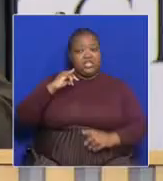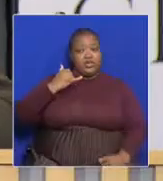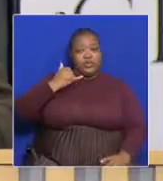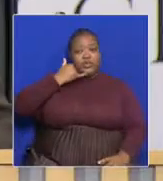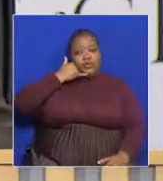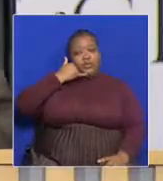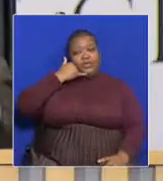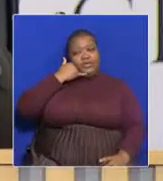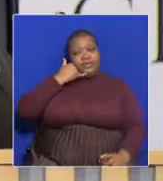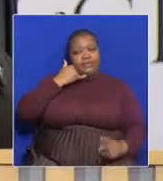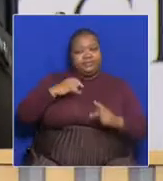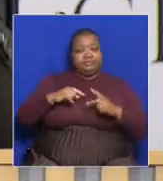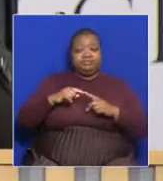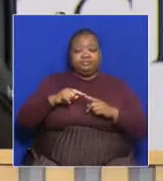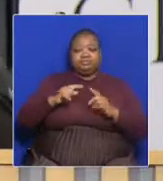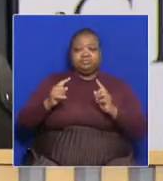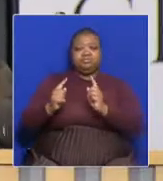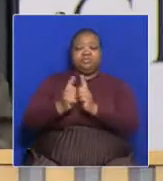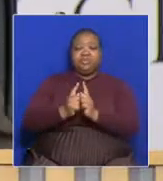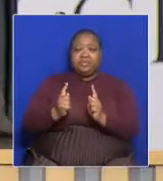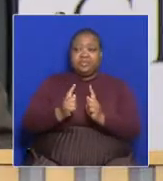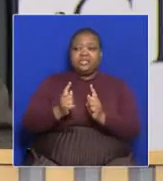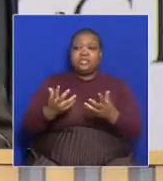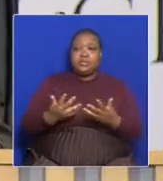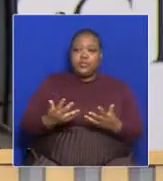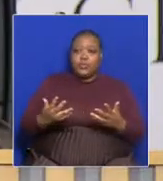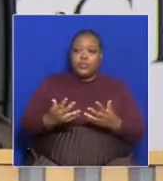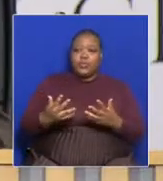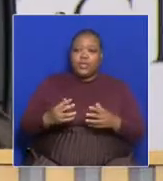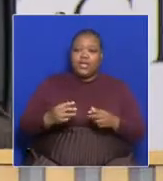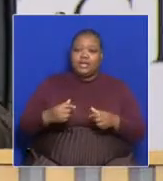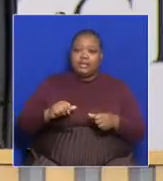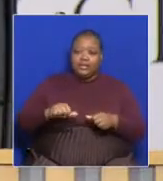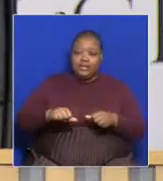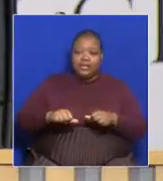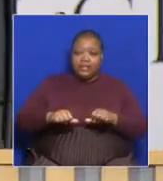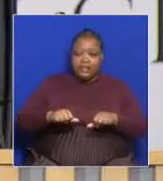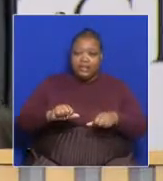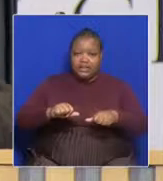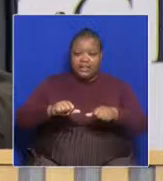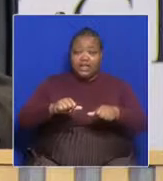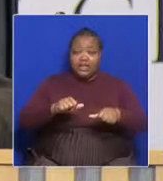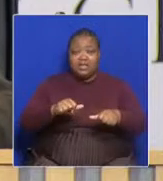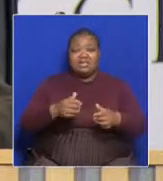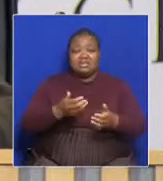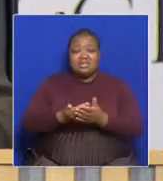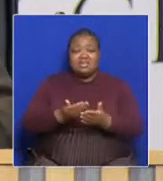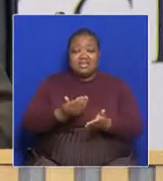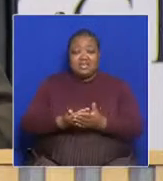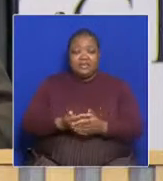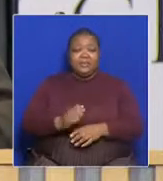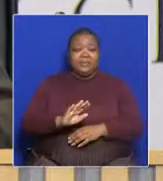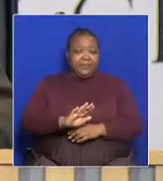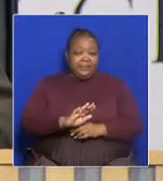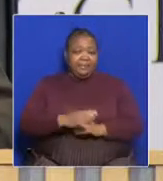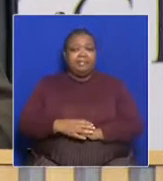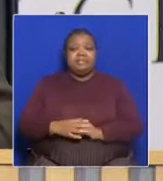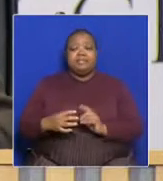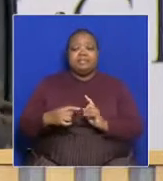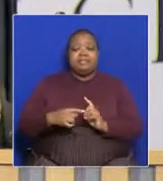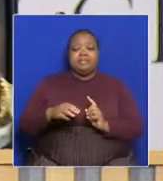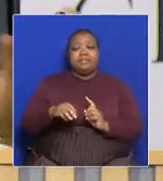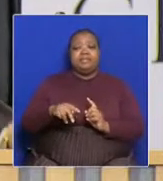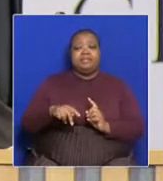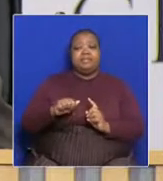where we met, it would have flowed in a certain manner. It's apparent that Mpangase did not make those